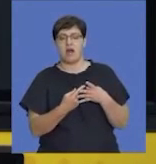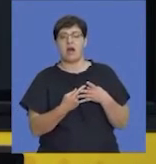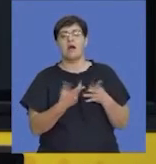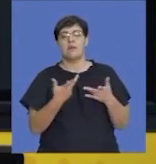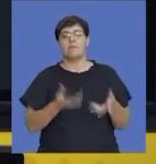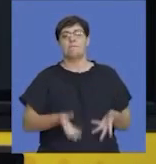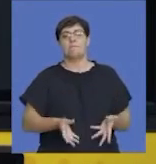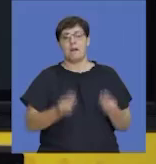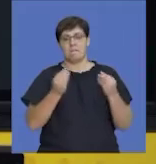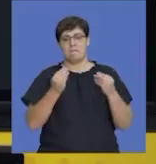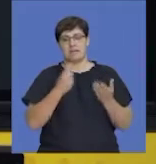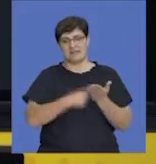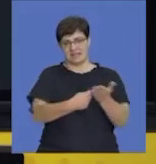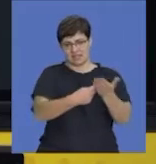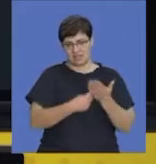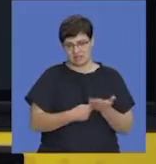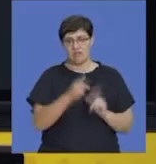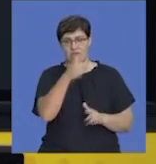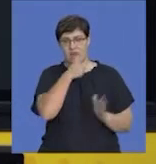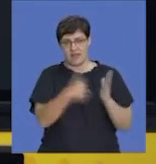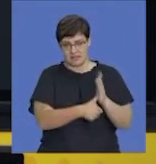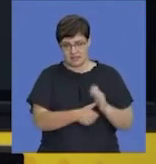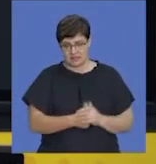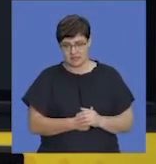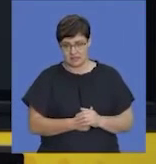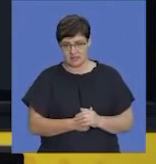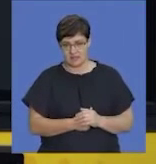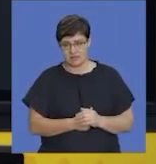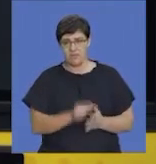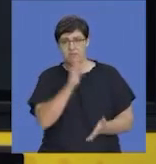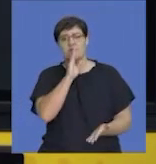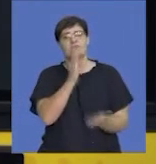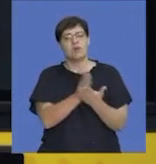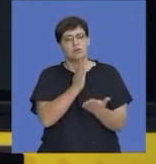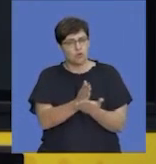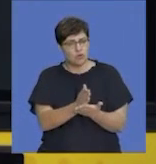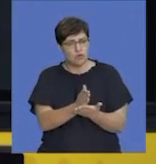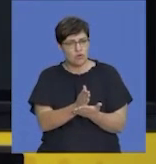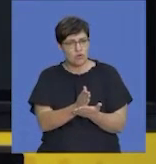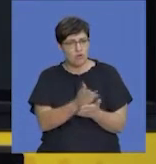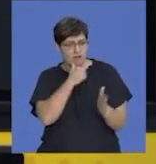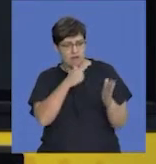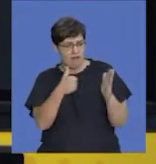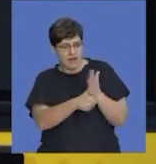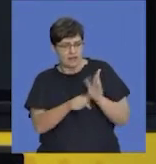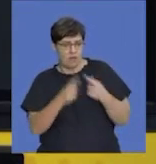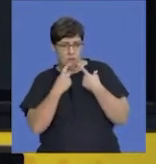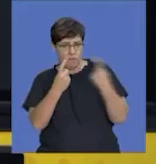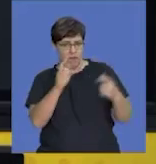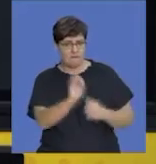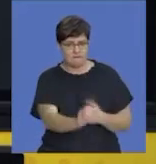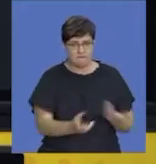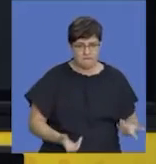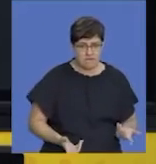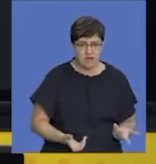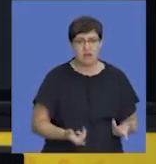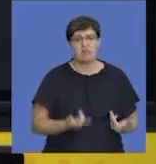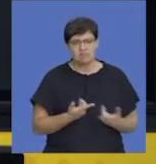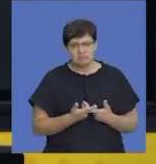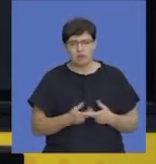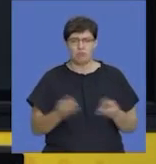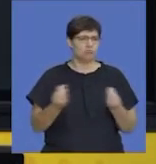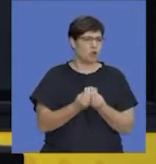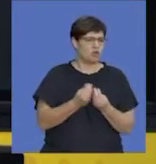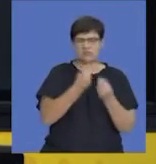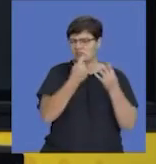into a discussion in your letter. So you need to ensure that if you are writing a letter of complaint and it is regarding a product,